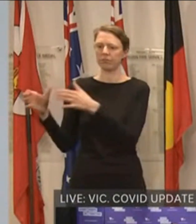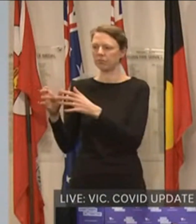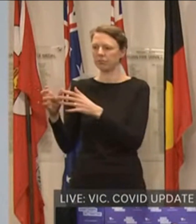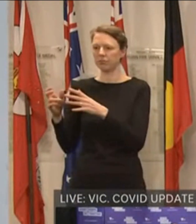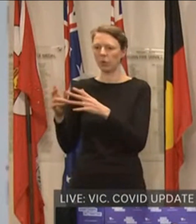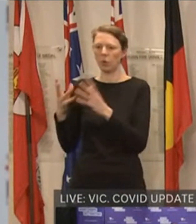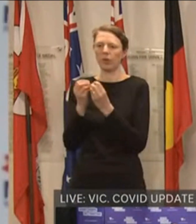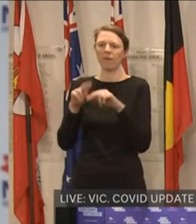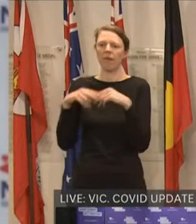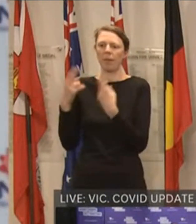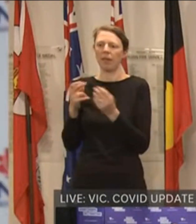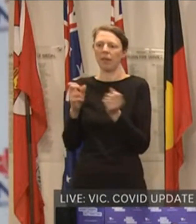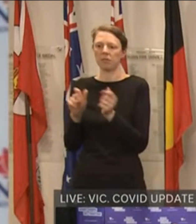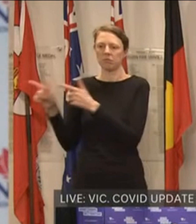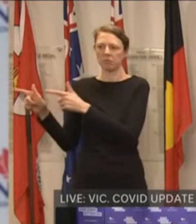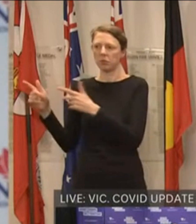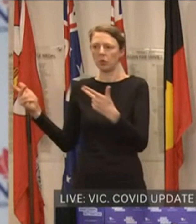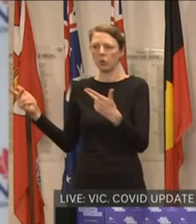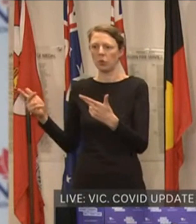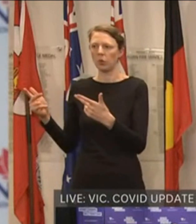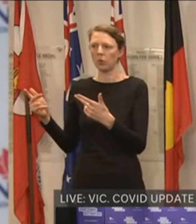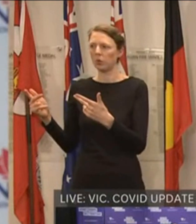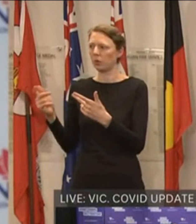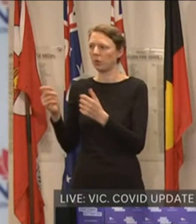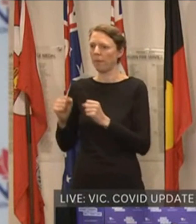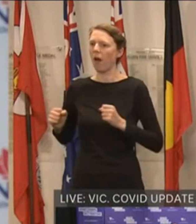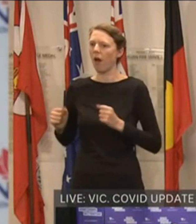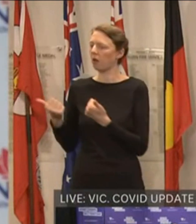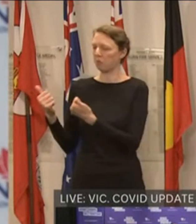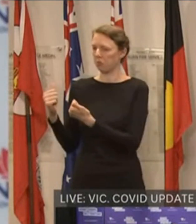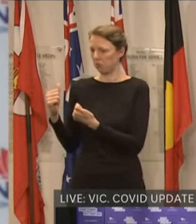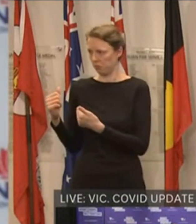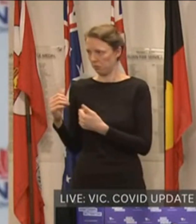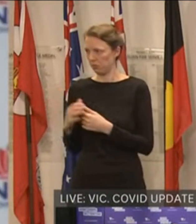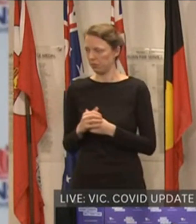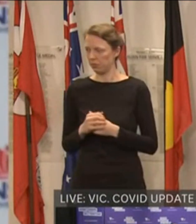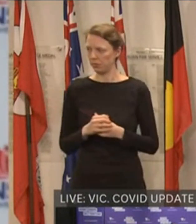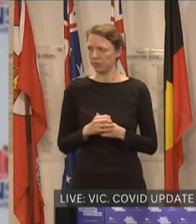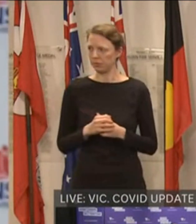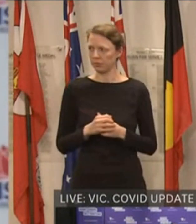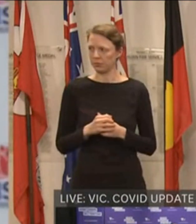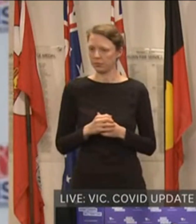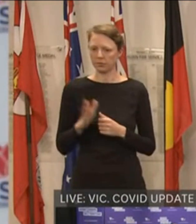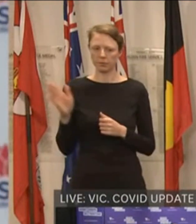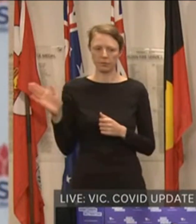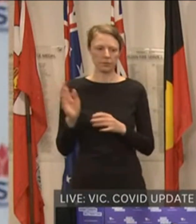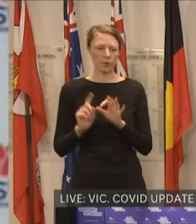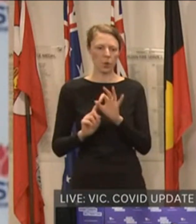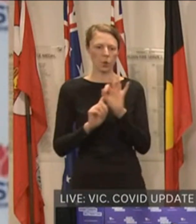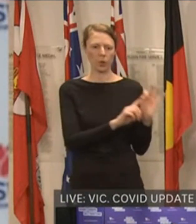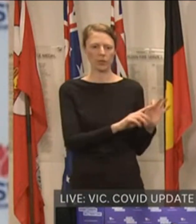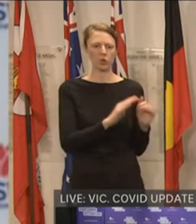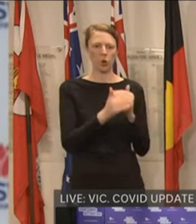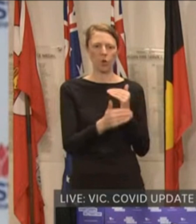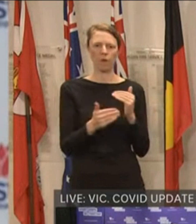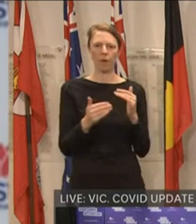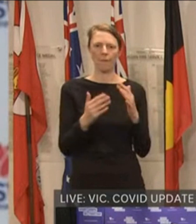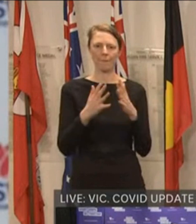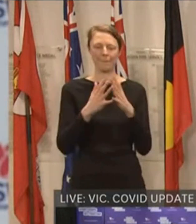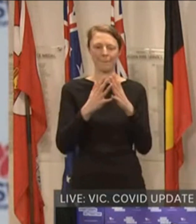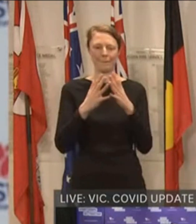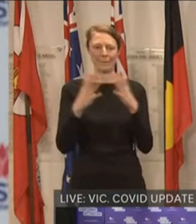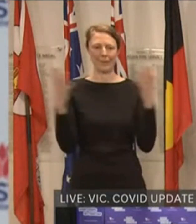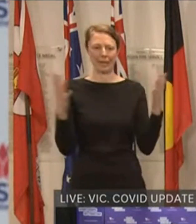it's 300 per venue. But if you've got multiple rooms and it's in a COVID-safe way, you can have it